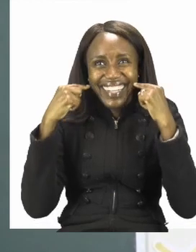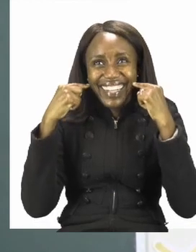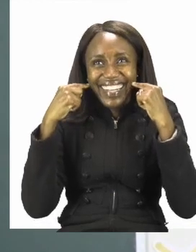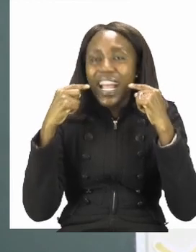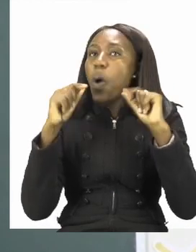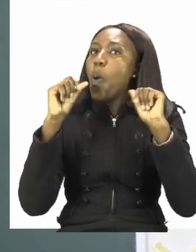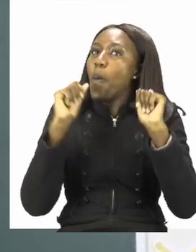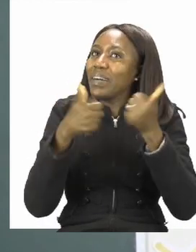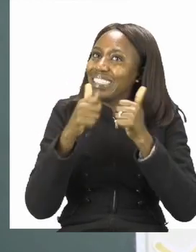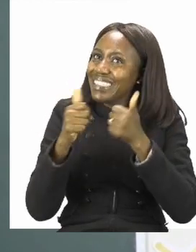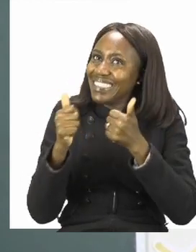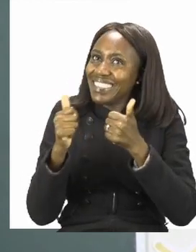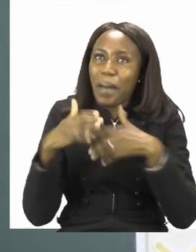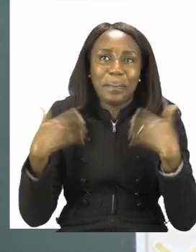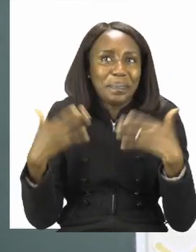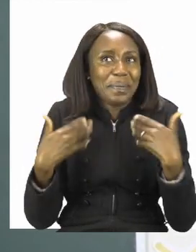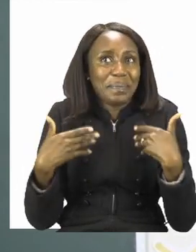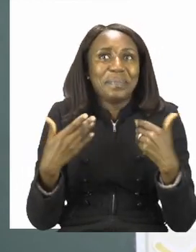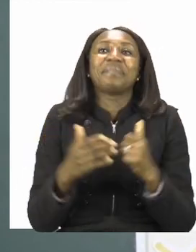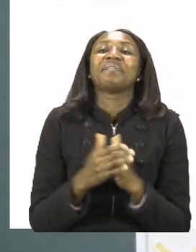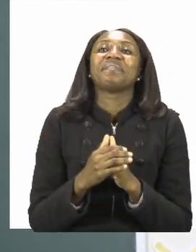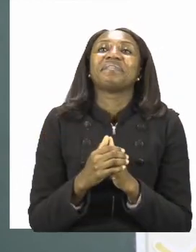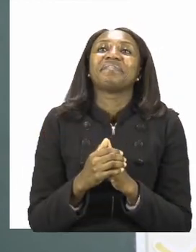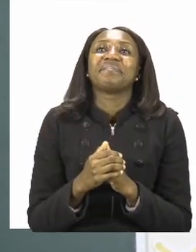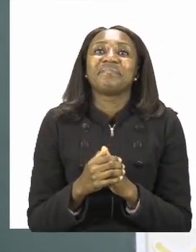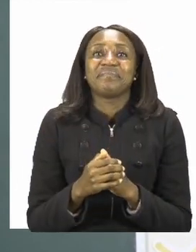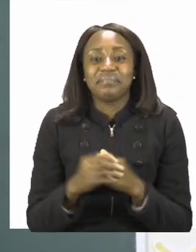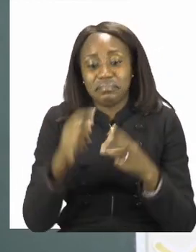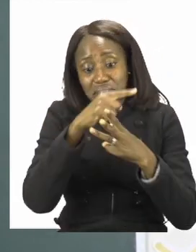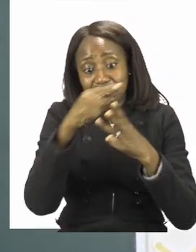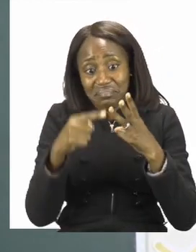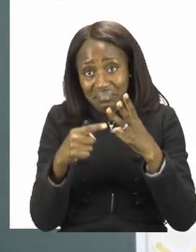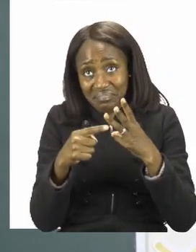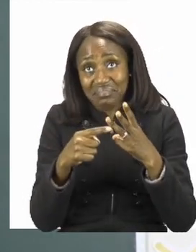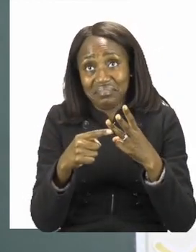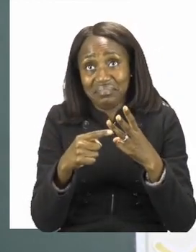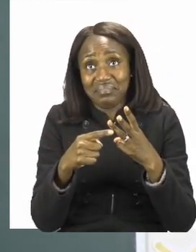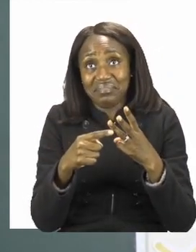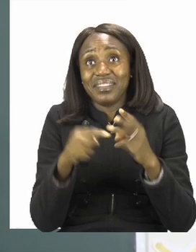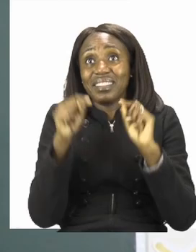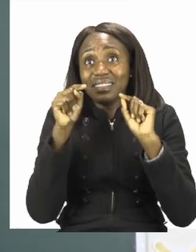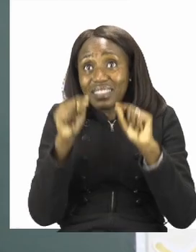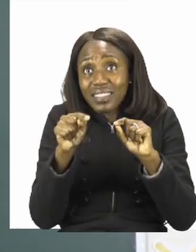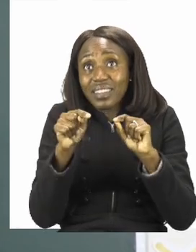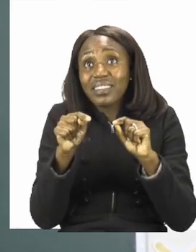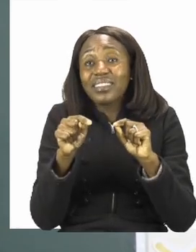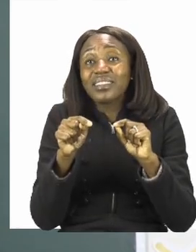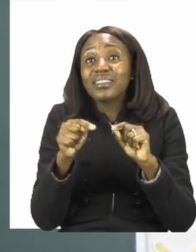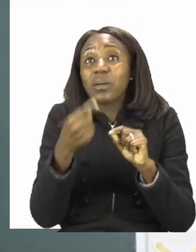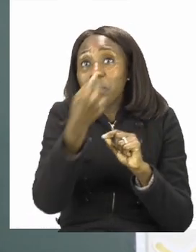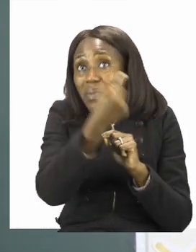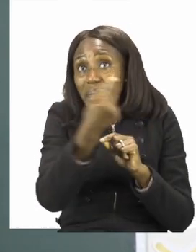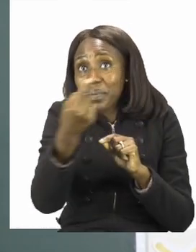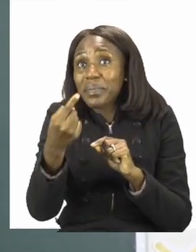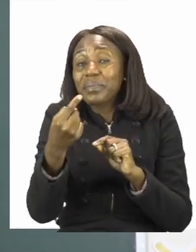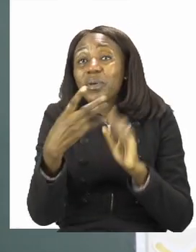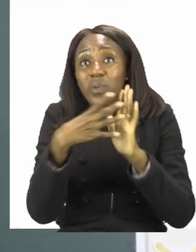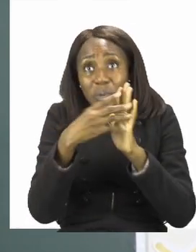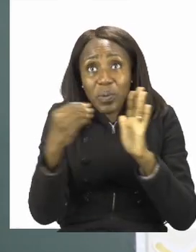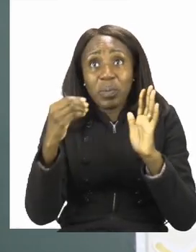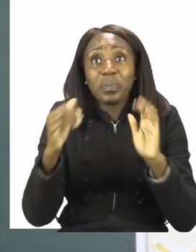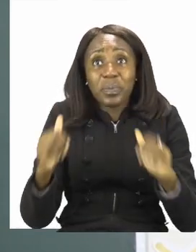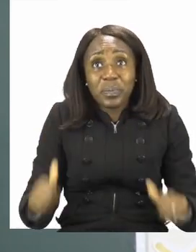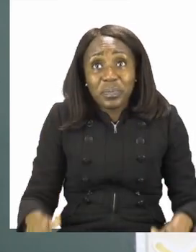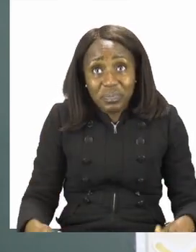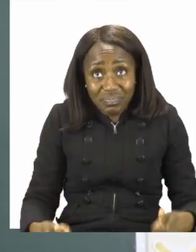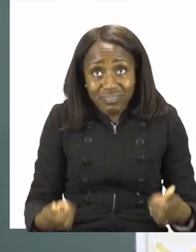Well done. So these are the 3 emotions we have practiced and we imitated the boy. The last